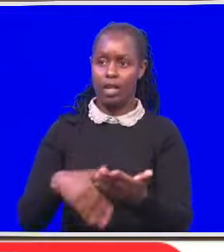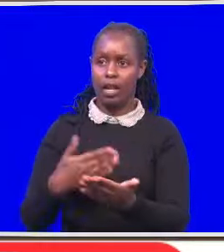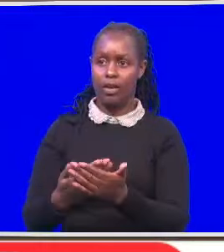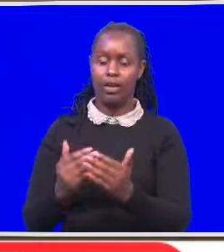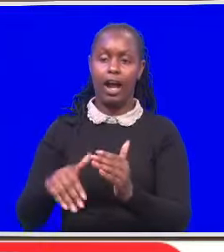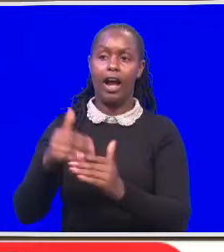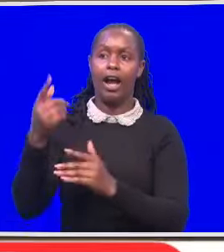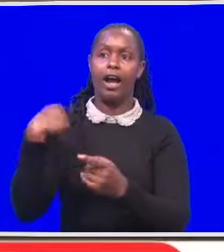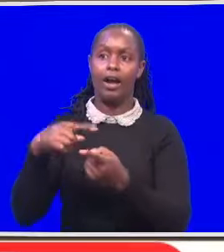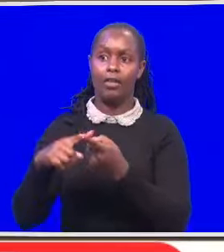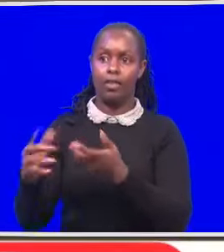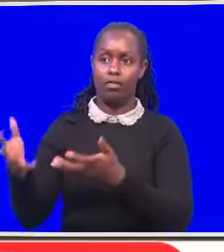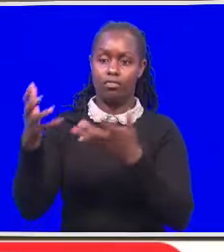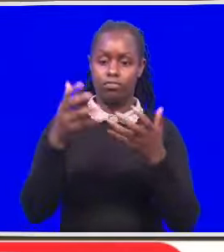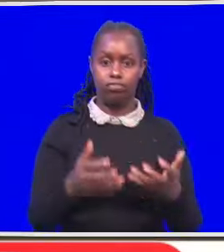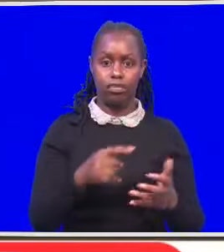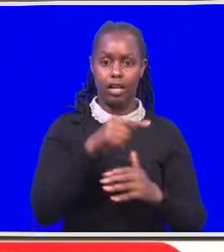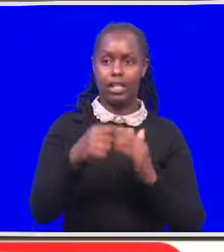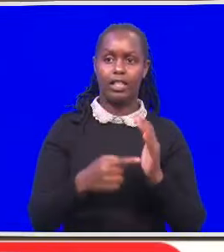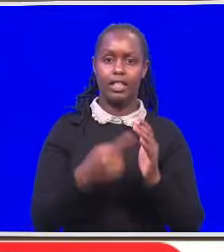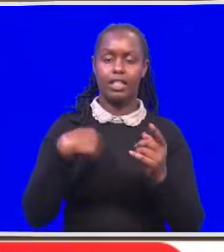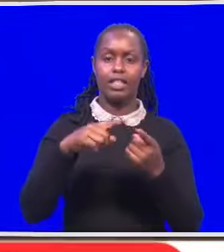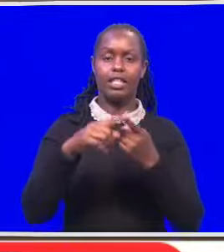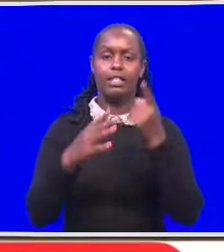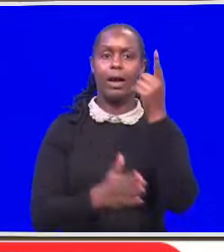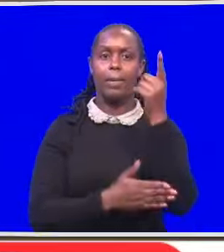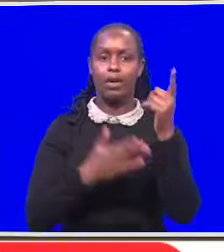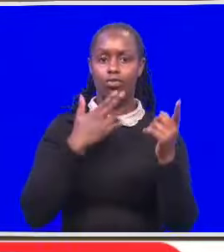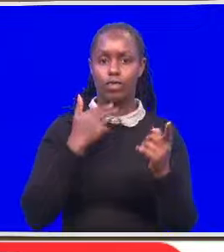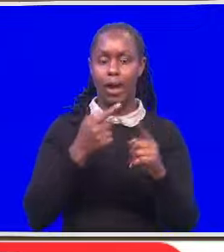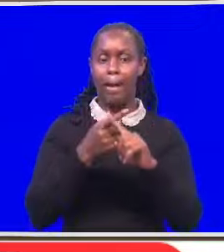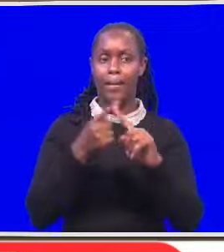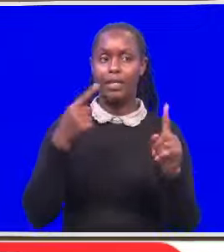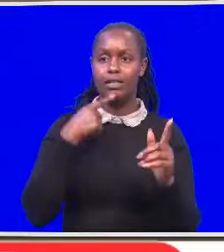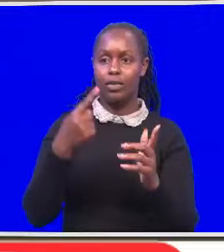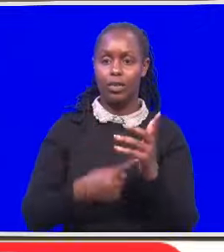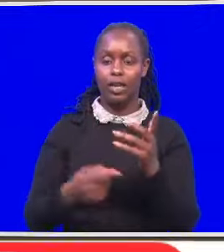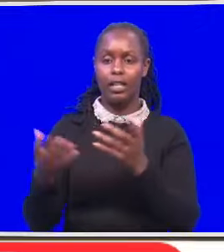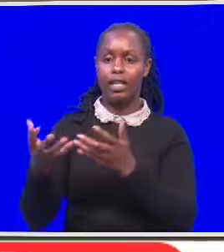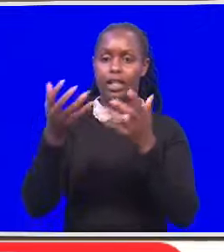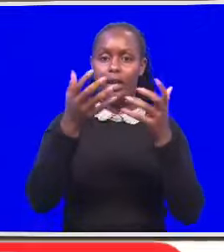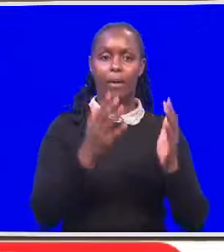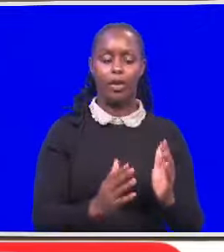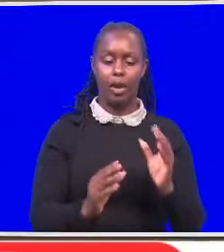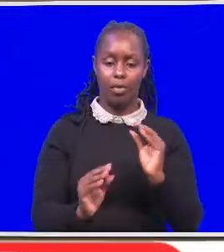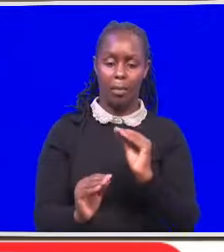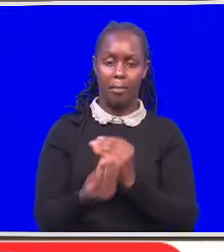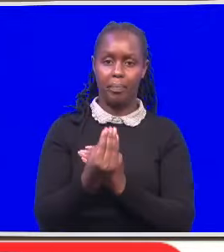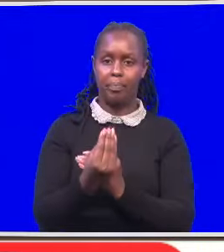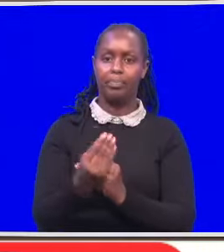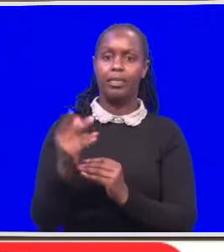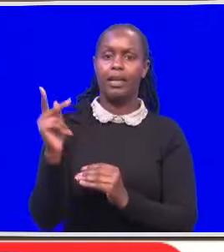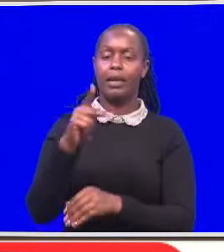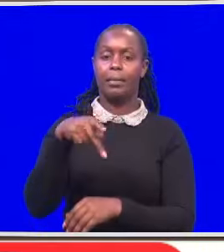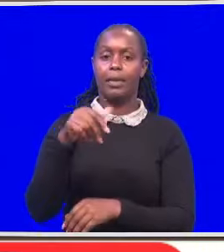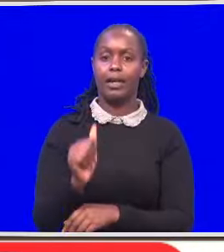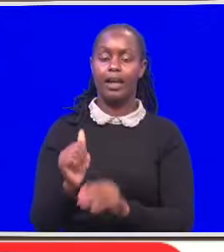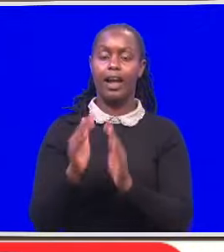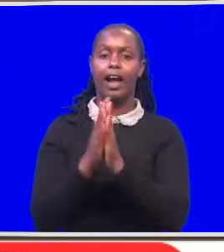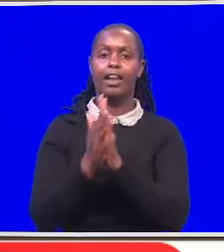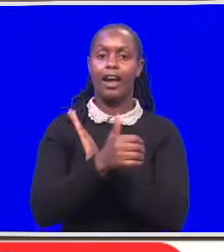the contaminated consignment. However, allegations surfaced that the importer bribed Kenya Ports Authority and other